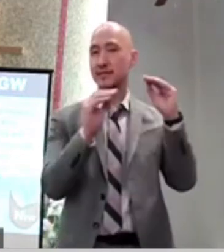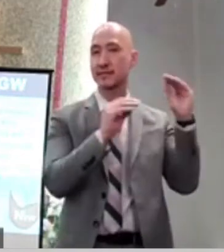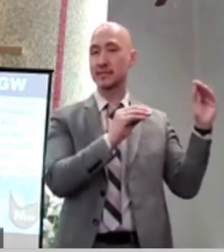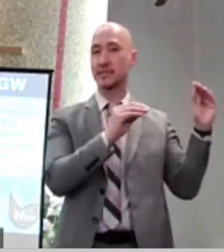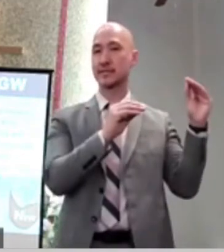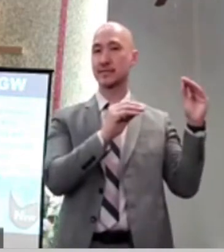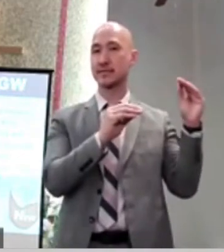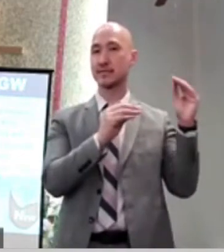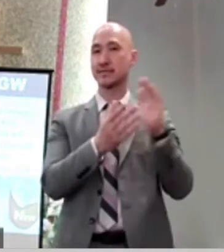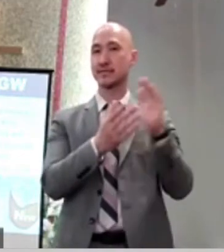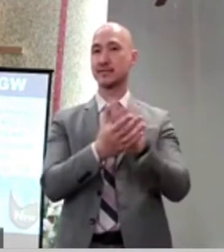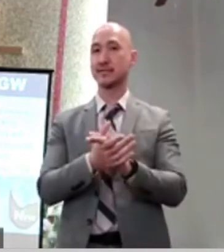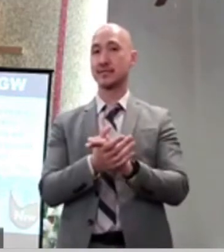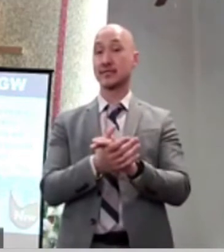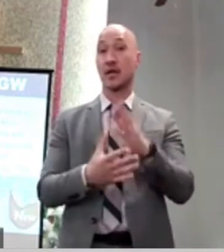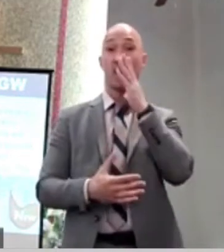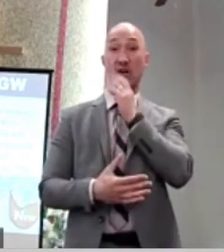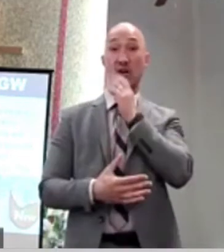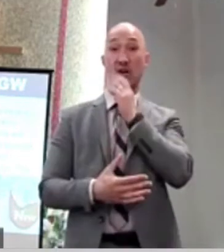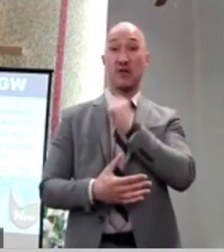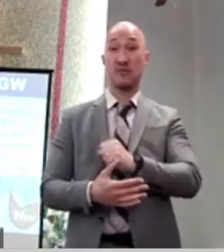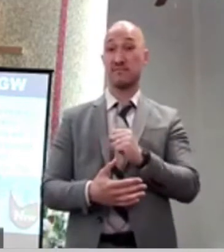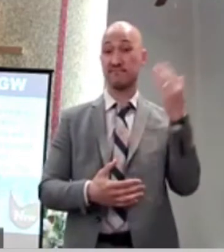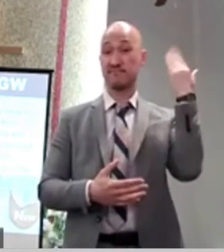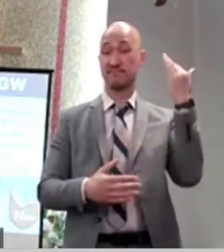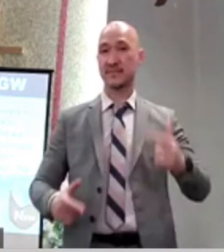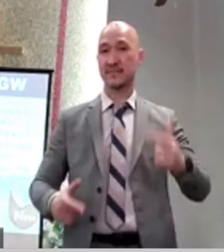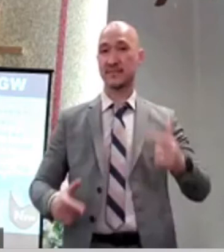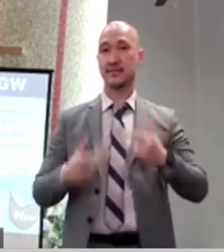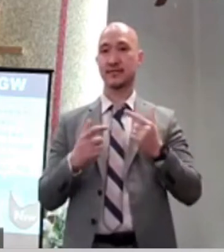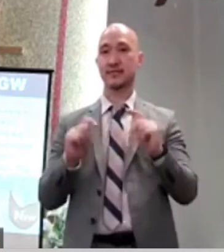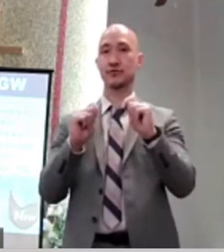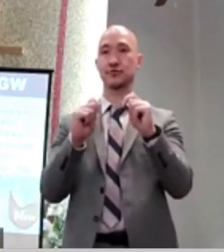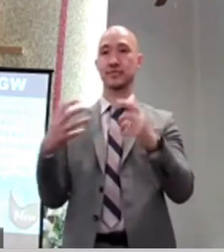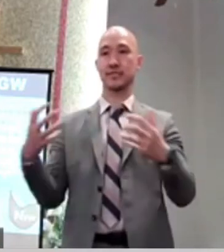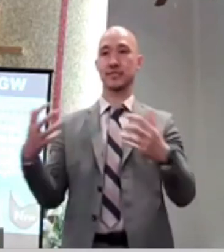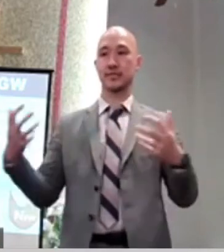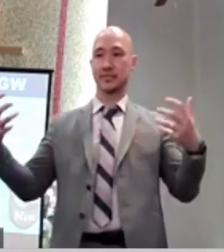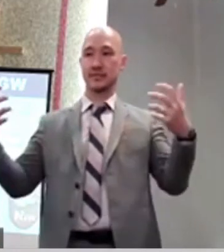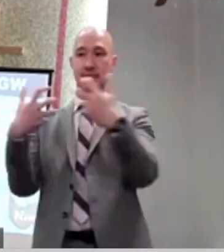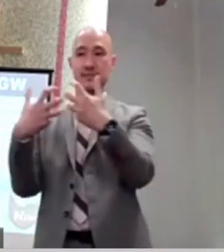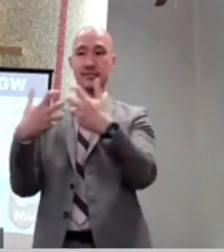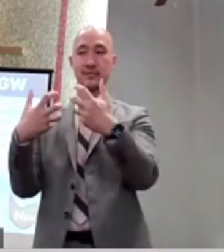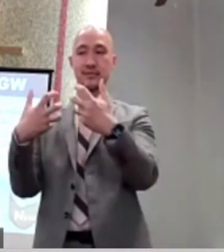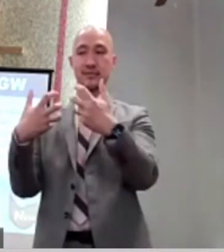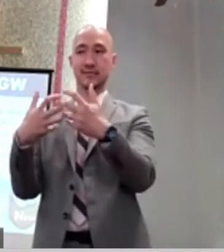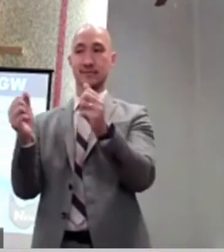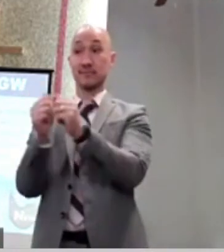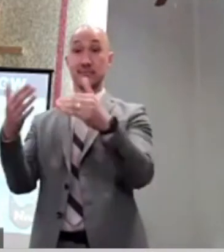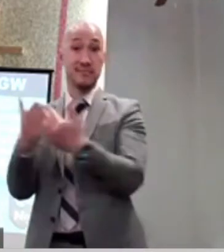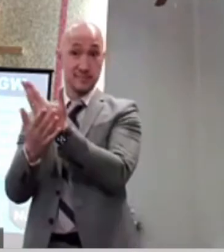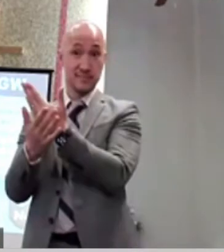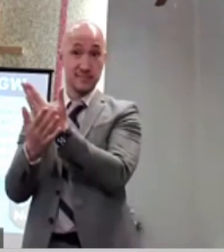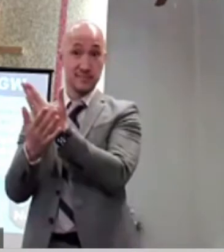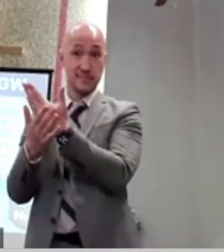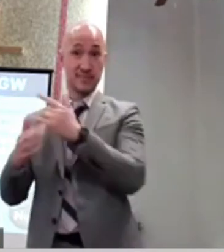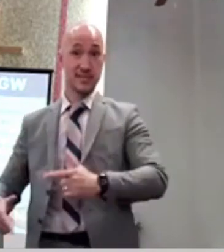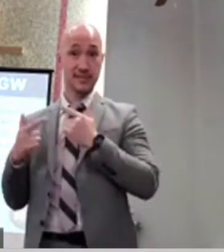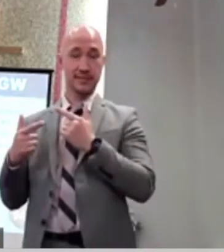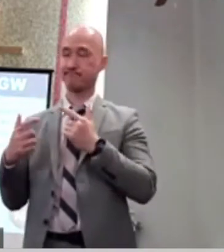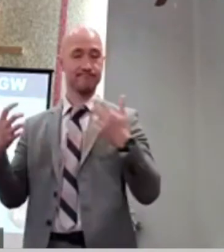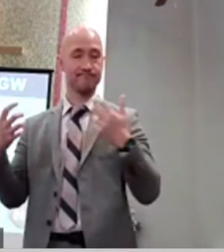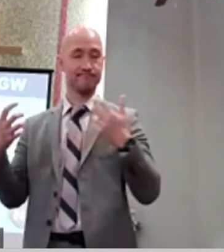started to rip just like cardboard. And that's what would happen with an old wineskin. As it started to, you know, blow it up, it would